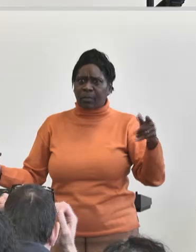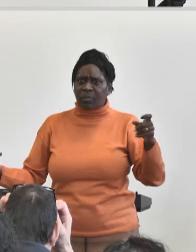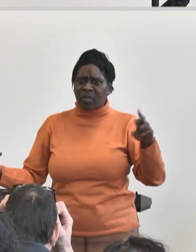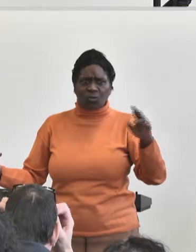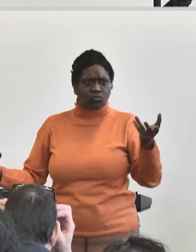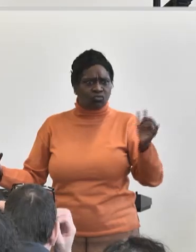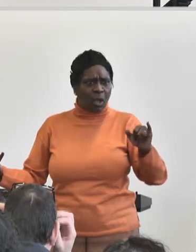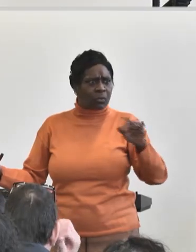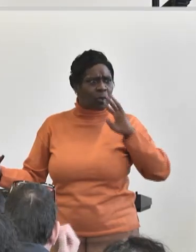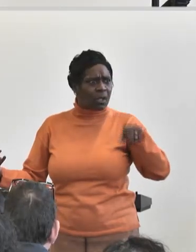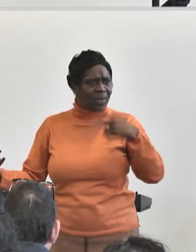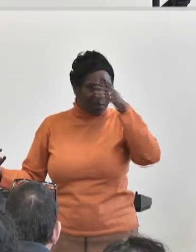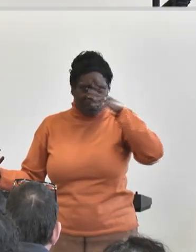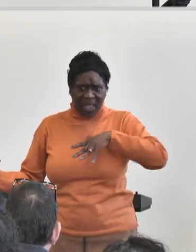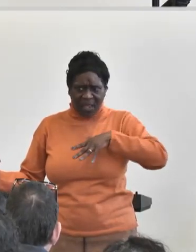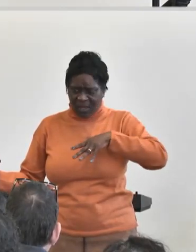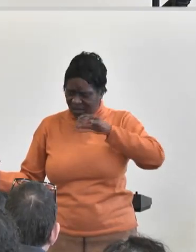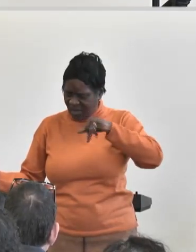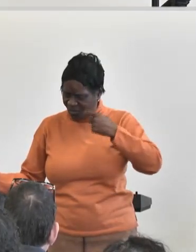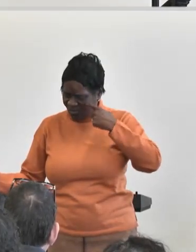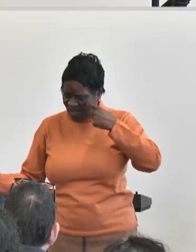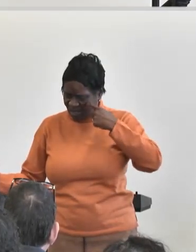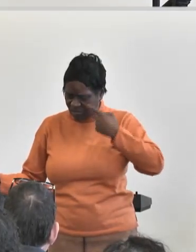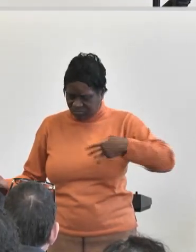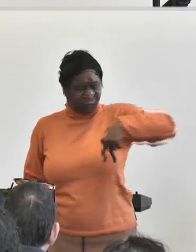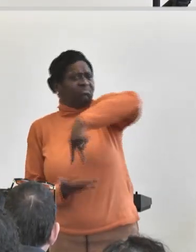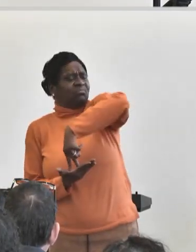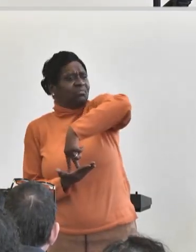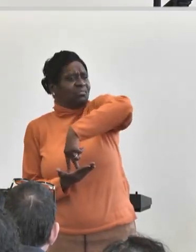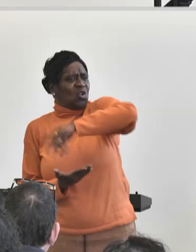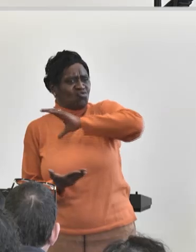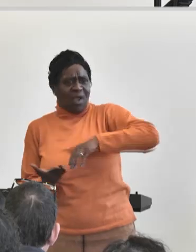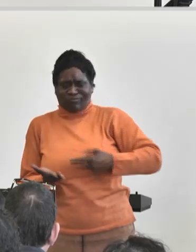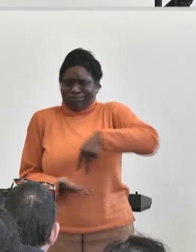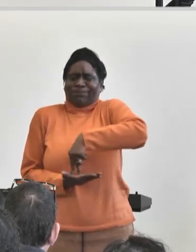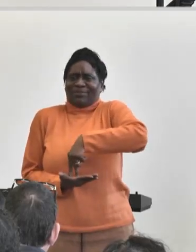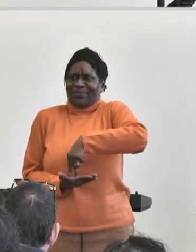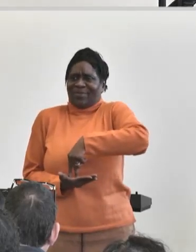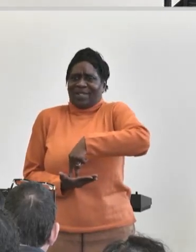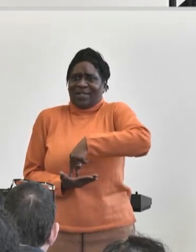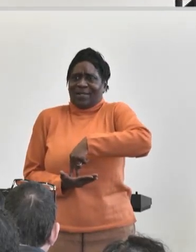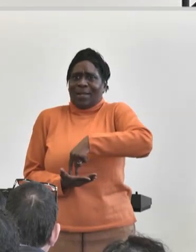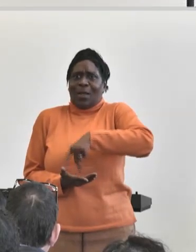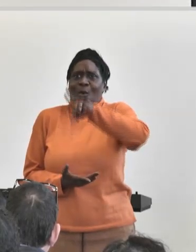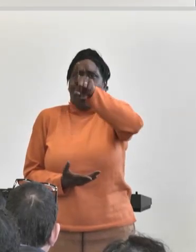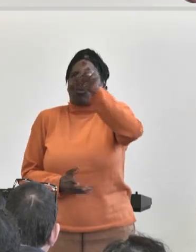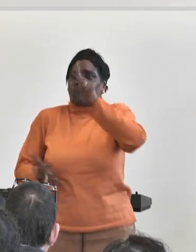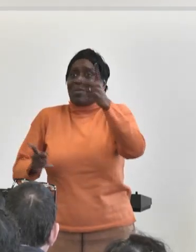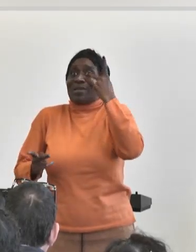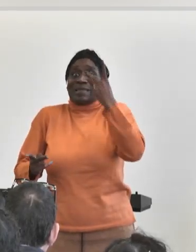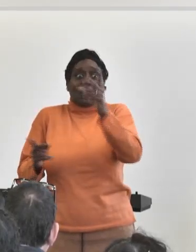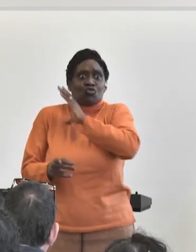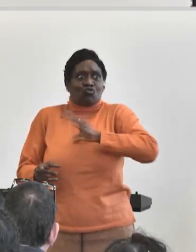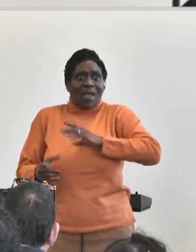predicar about a man sobre un hombre that had just been raised from the dead. Acaba de resucitar. And hundreds of people saw him alive